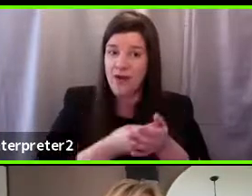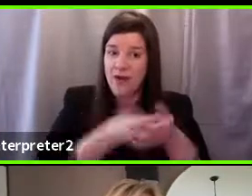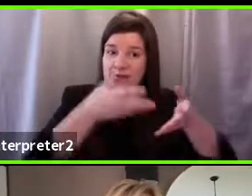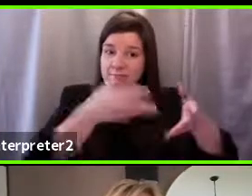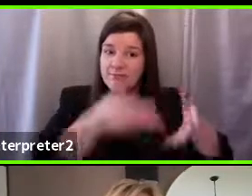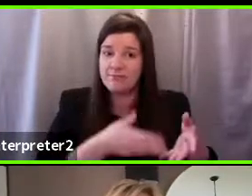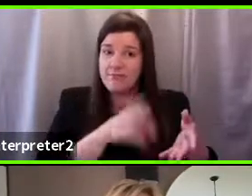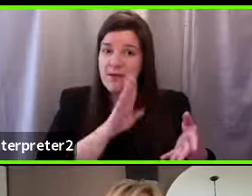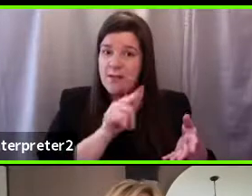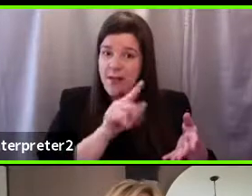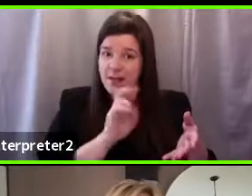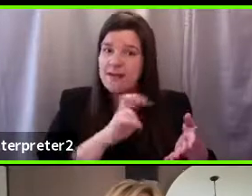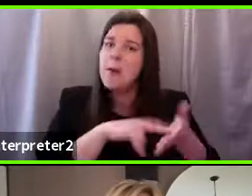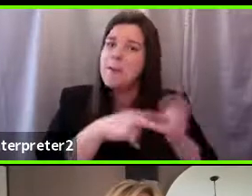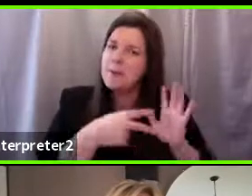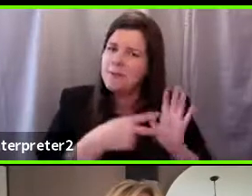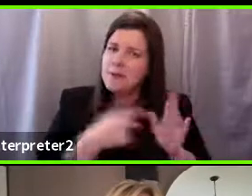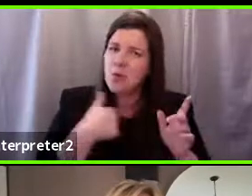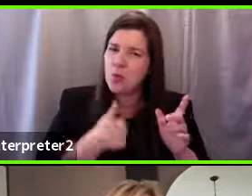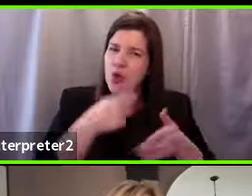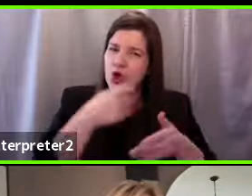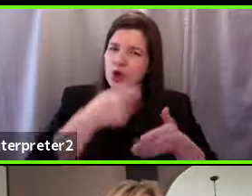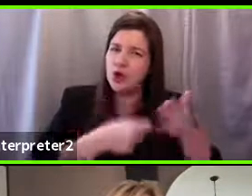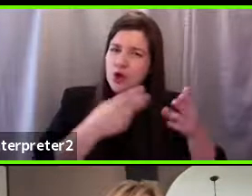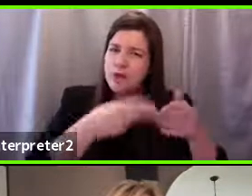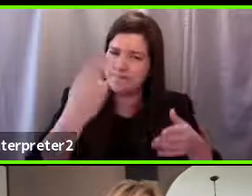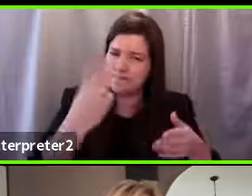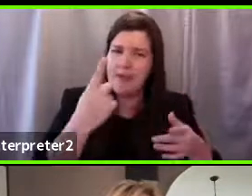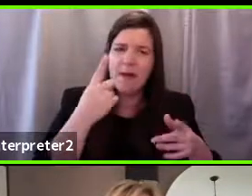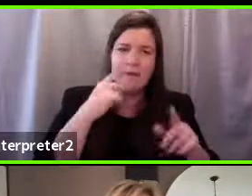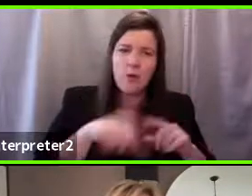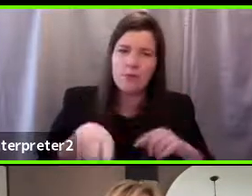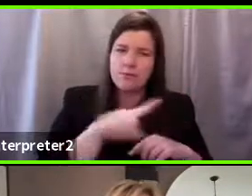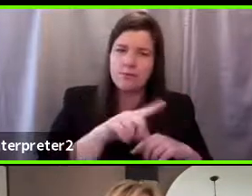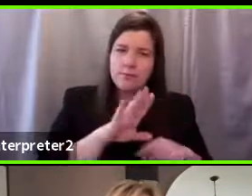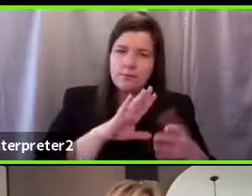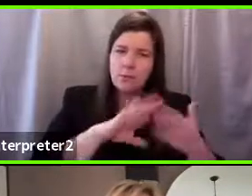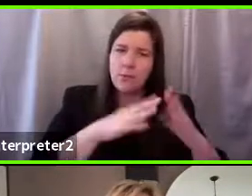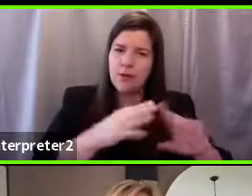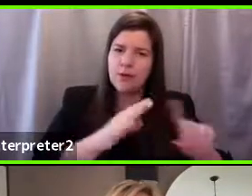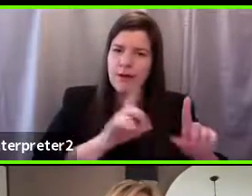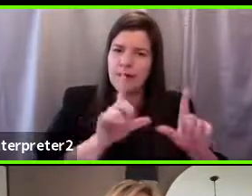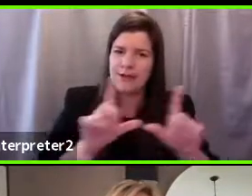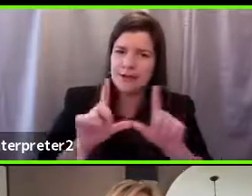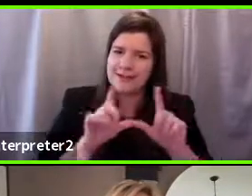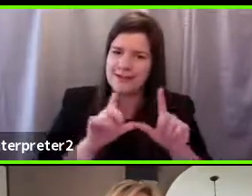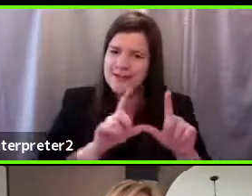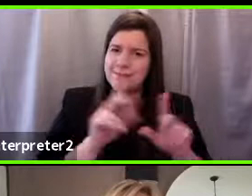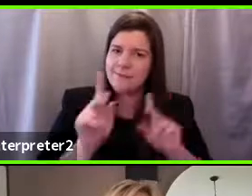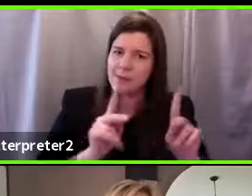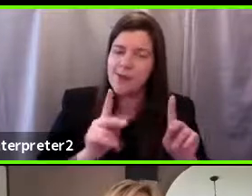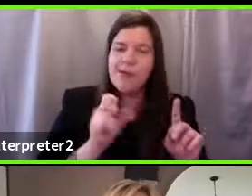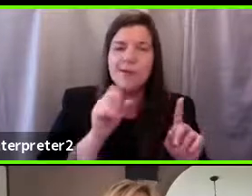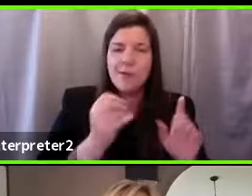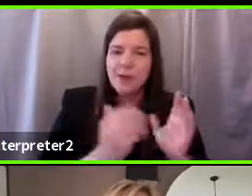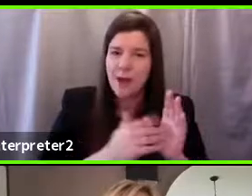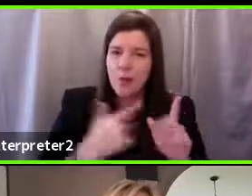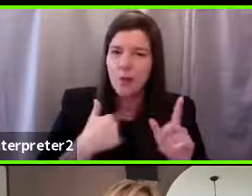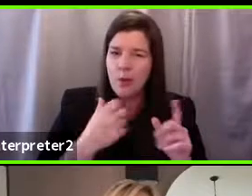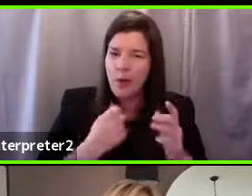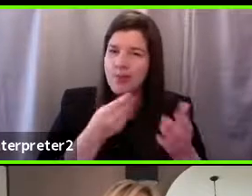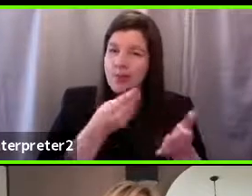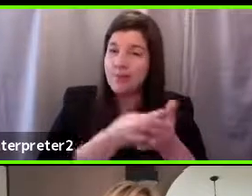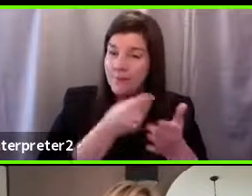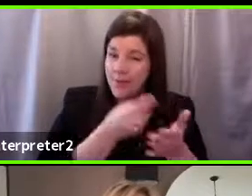is overcharging licensees. And we want to make sure that there's a right balance with having a fund balance that supports the board, but that is